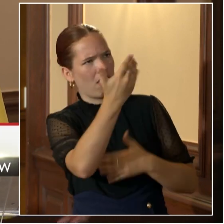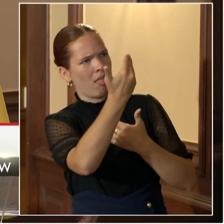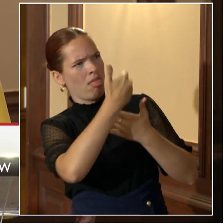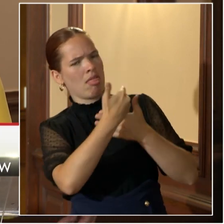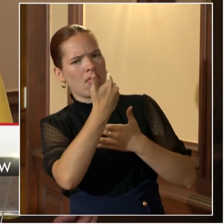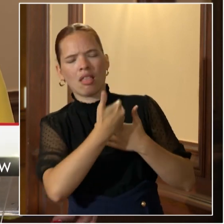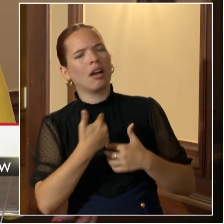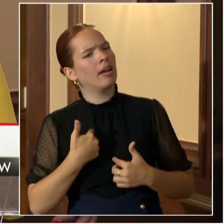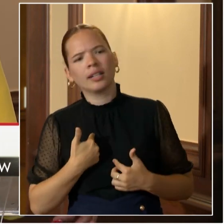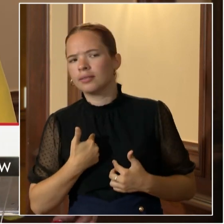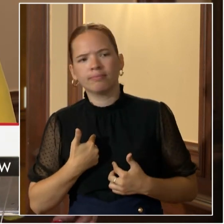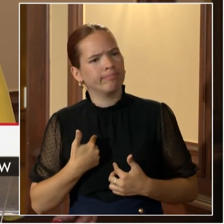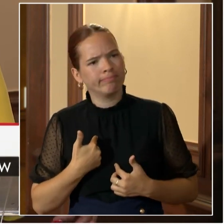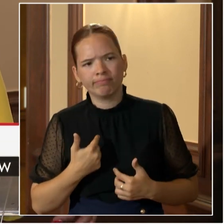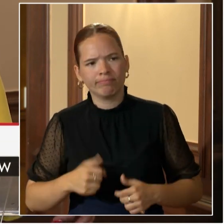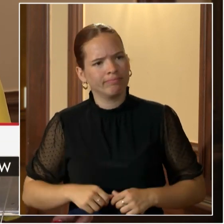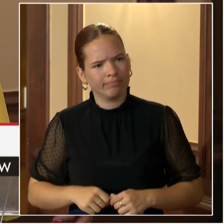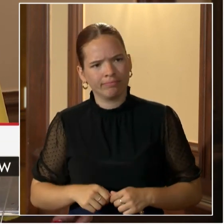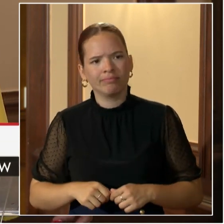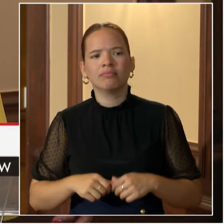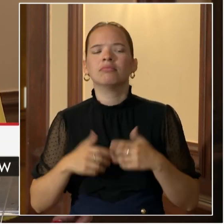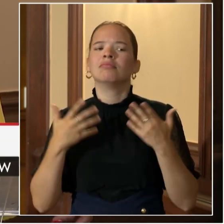the Charleston Gazette.